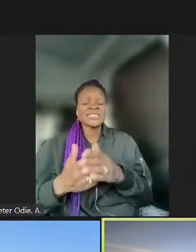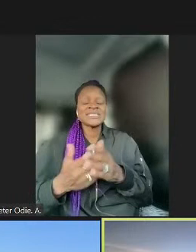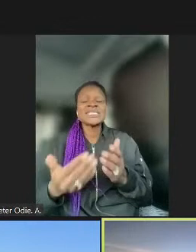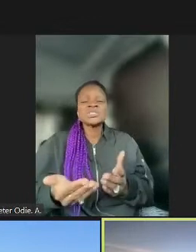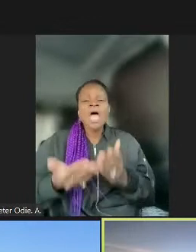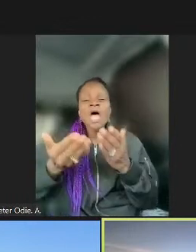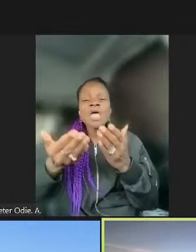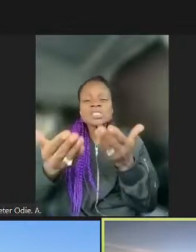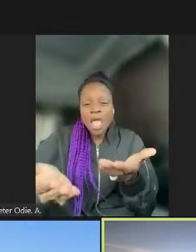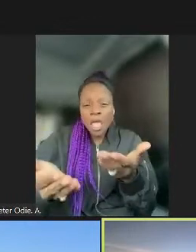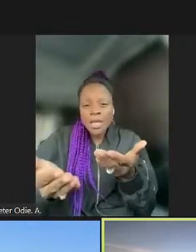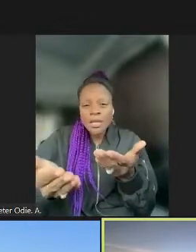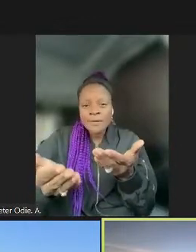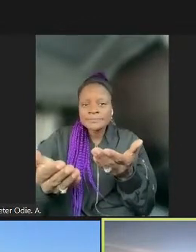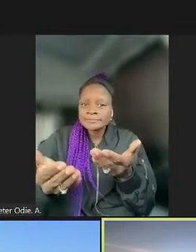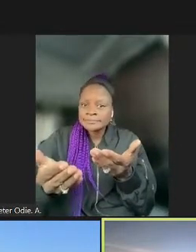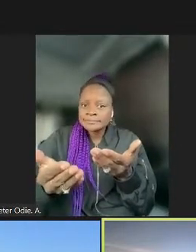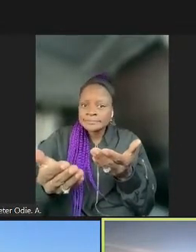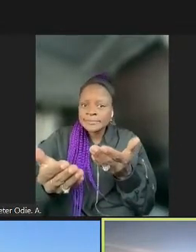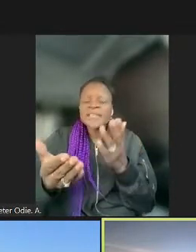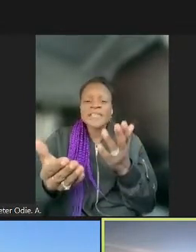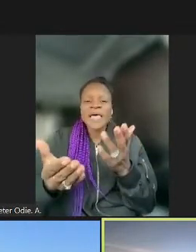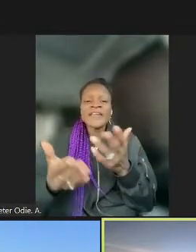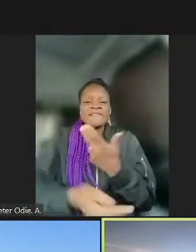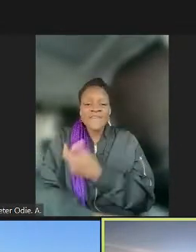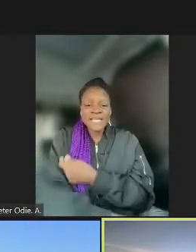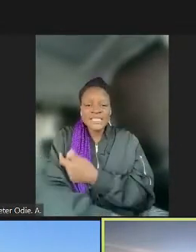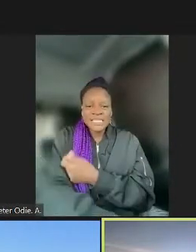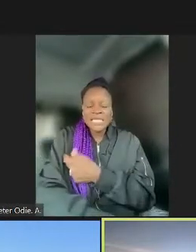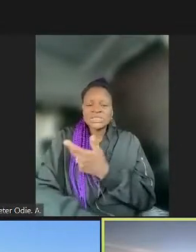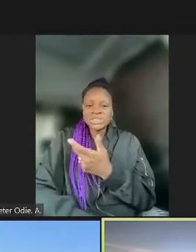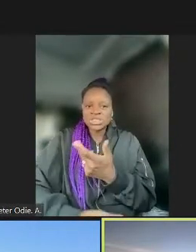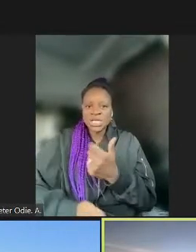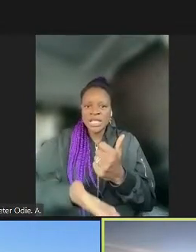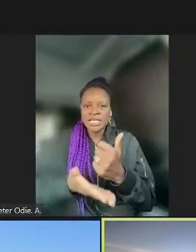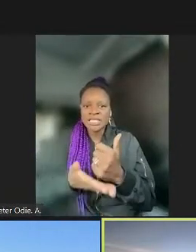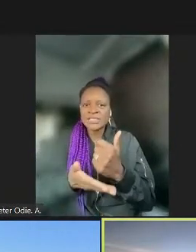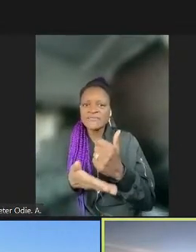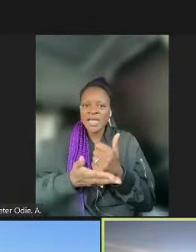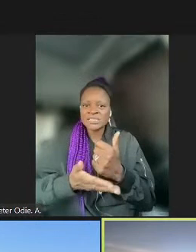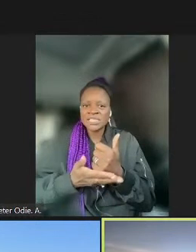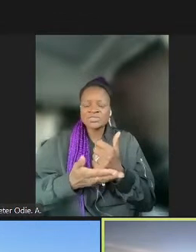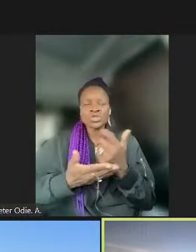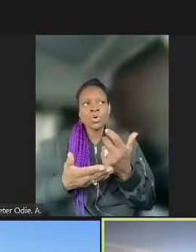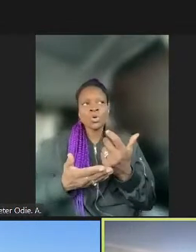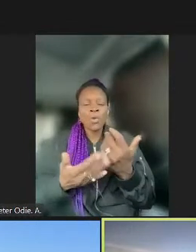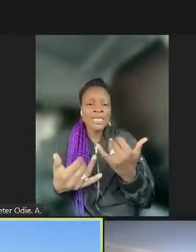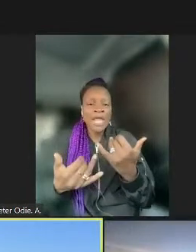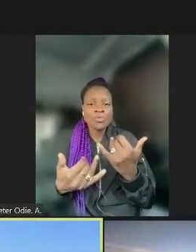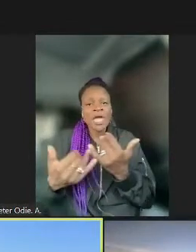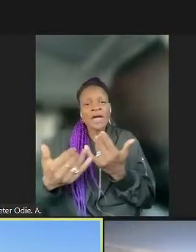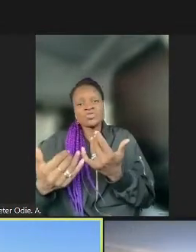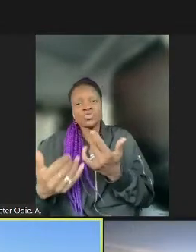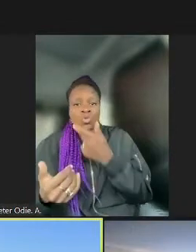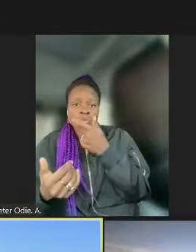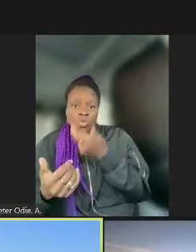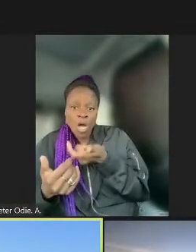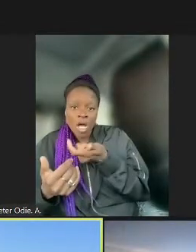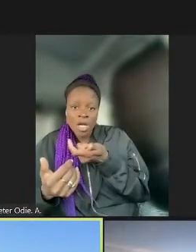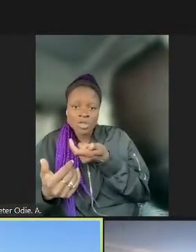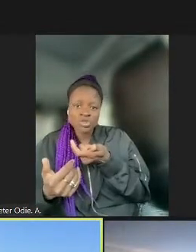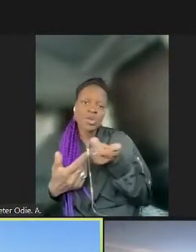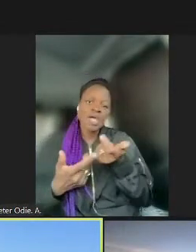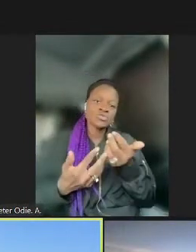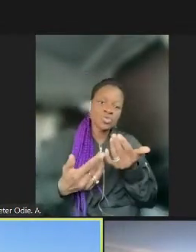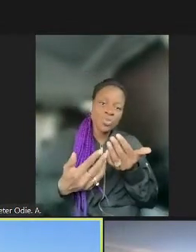Shende to respond as well. So I think we're in a watch and wait mode right now. Dr. Shende? Yeah, it's true. We don't have the specific